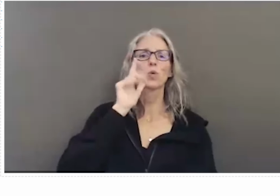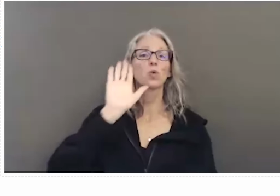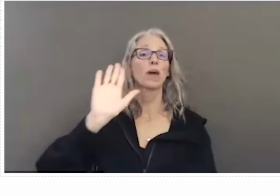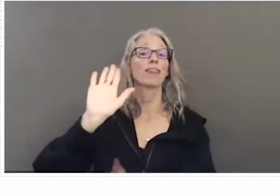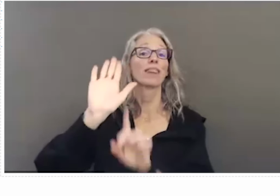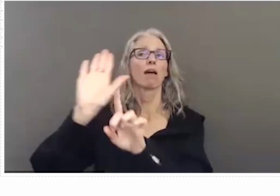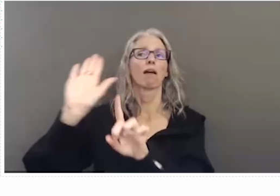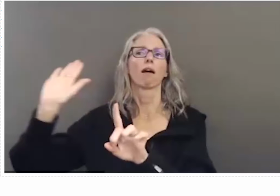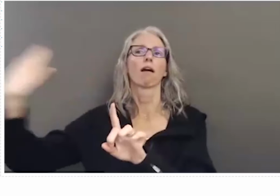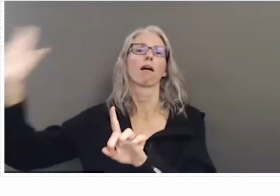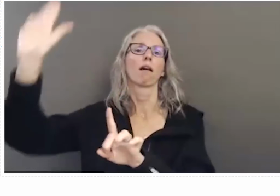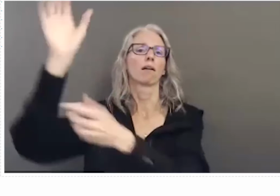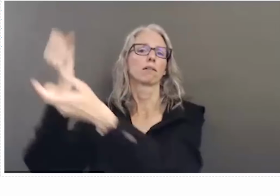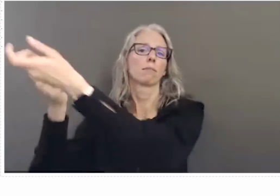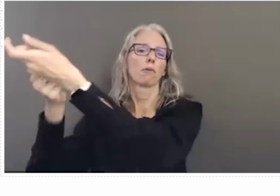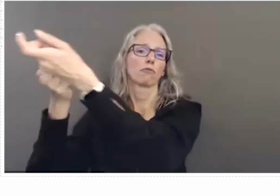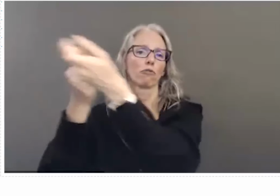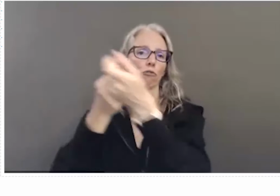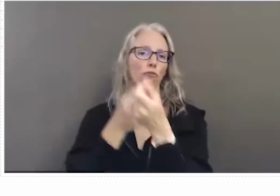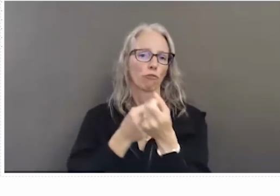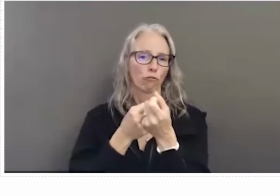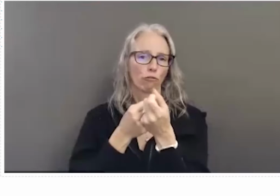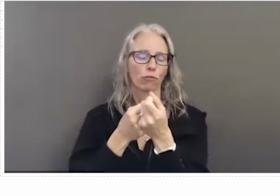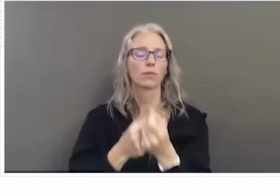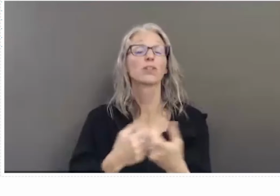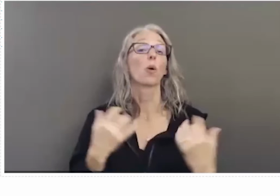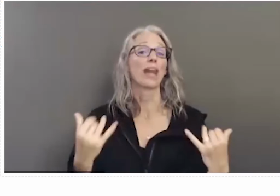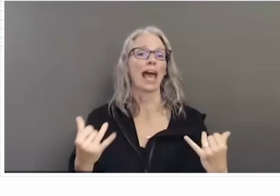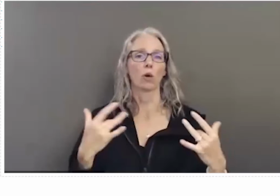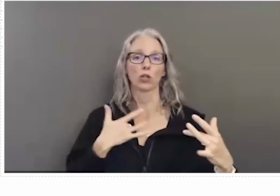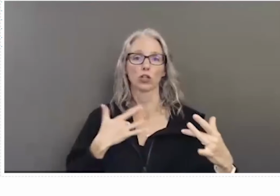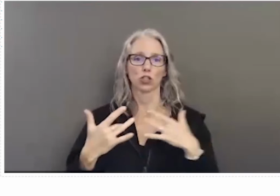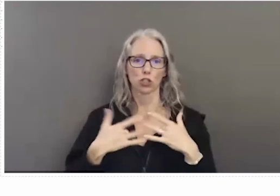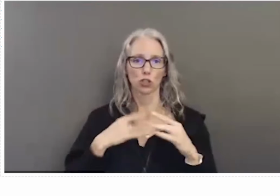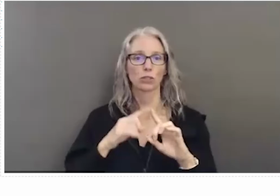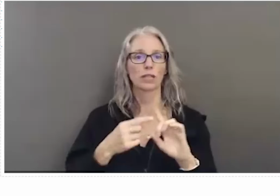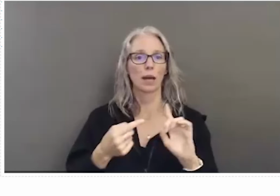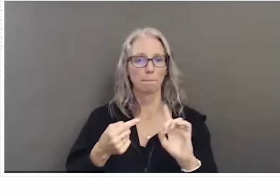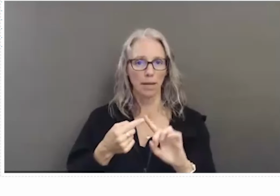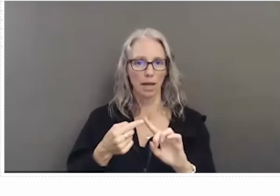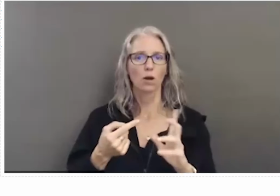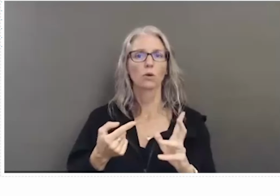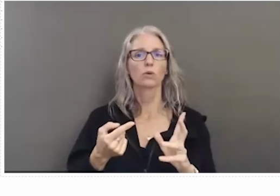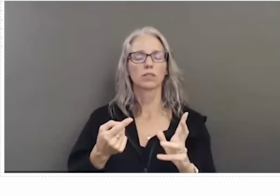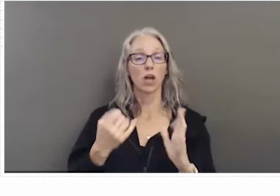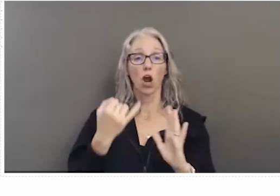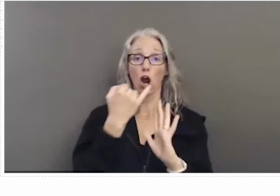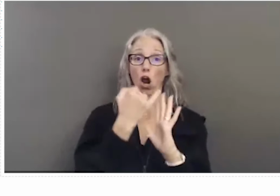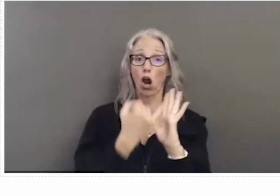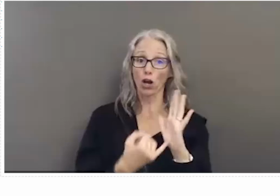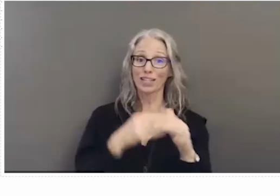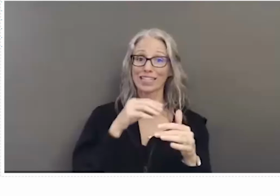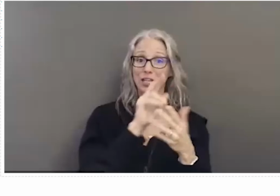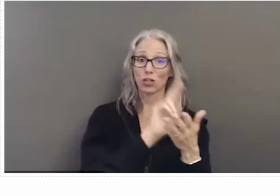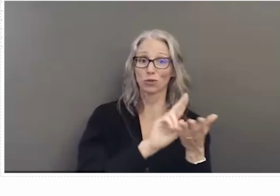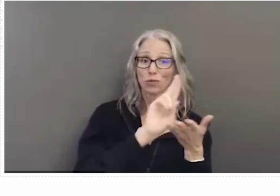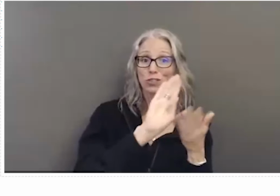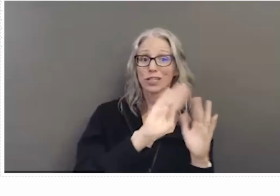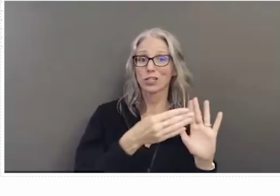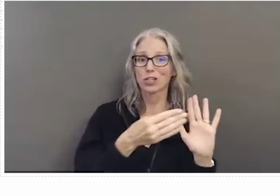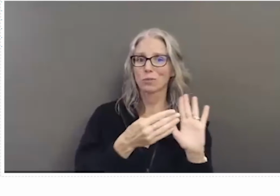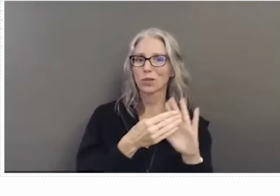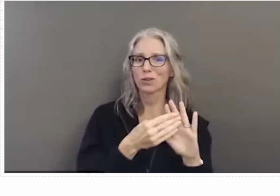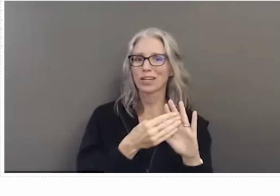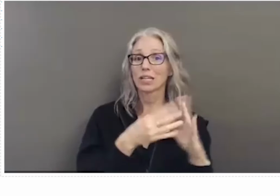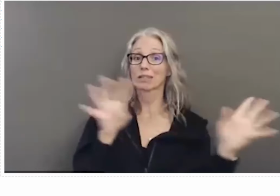then another person's asking, given widespread concern about the diminishing perception of the role of the arts in our universities and communities, is there any